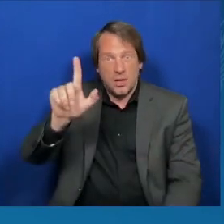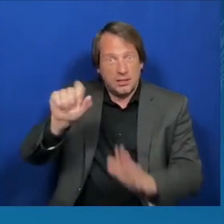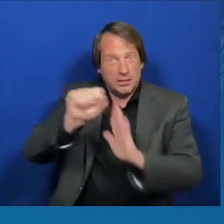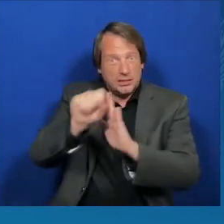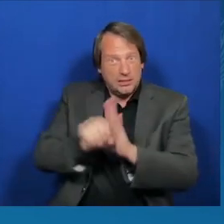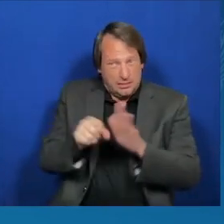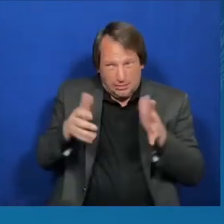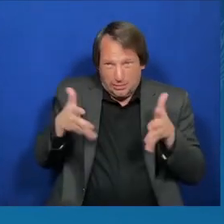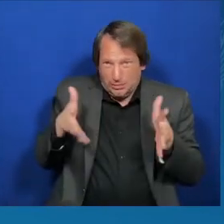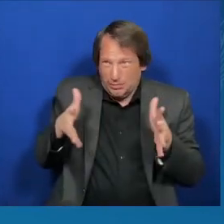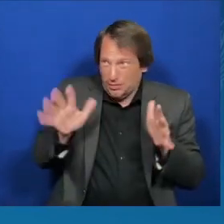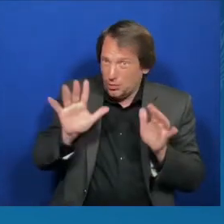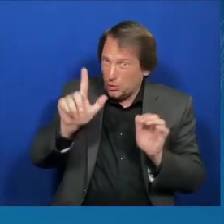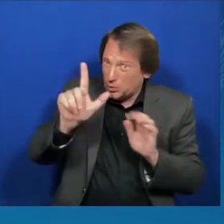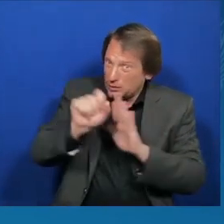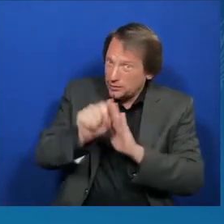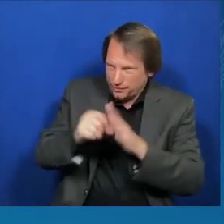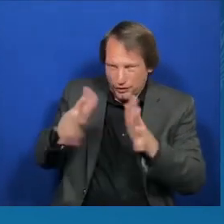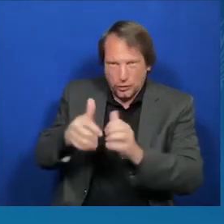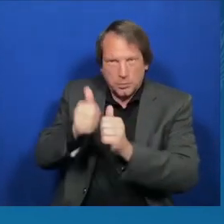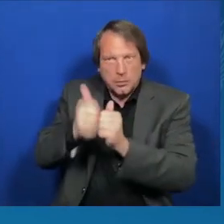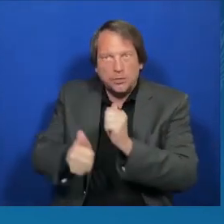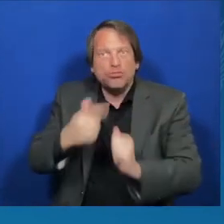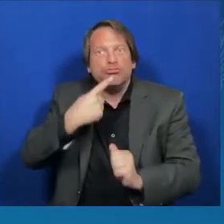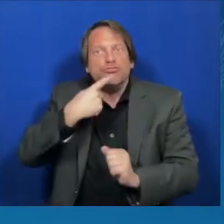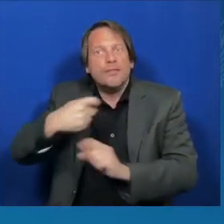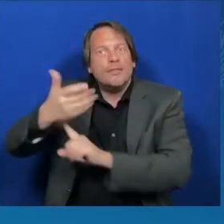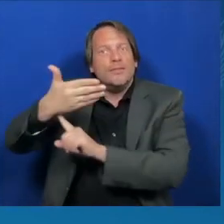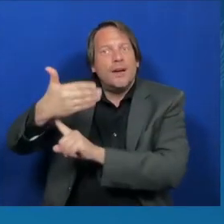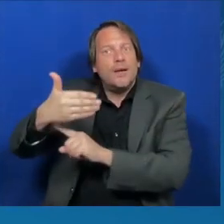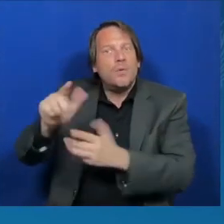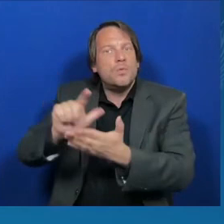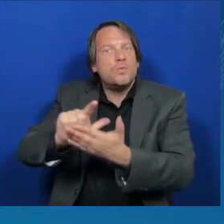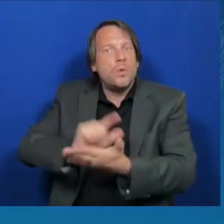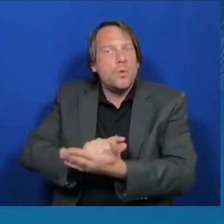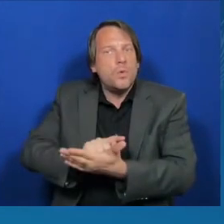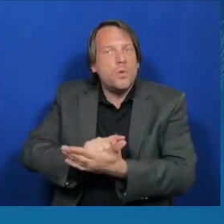So part of why I'm here today is to challenge every state.